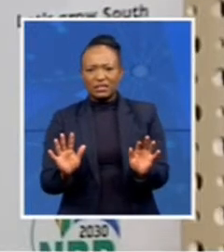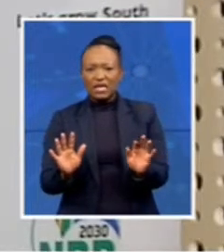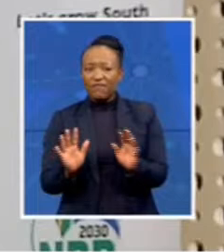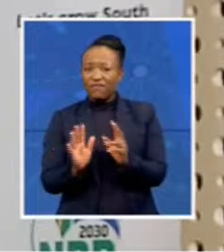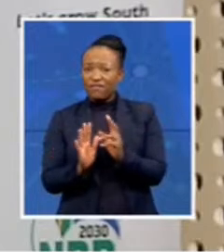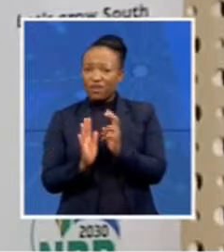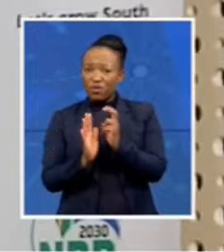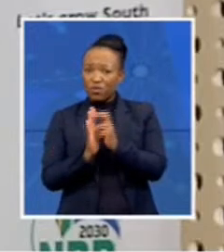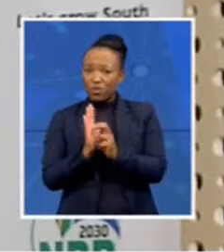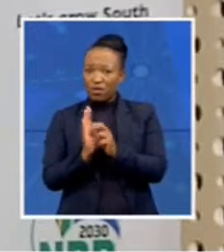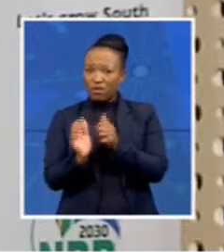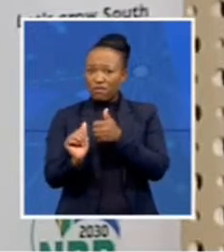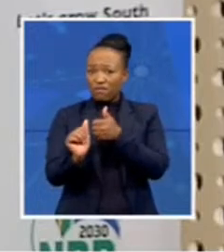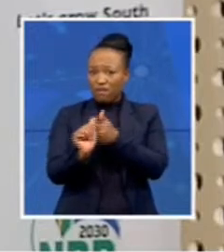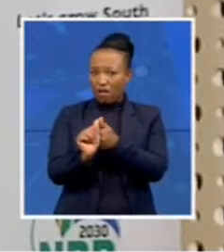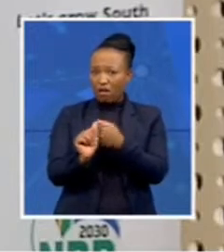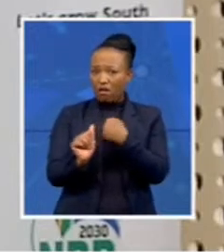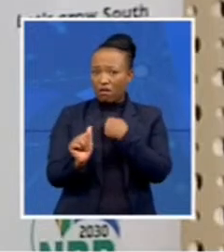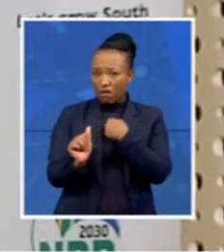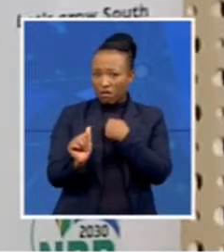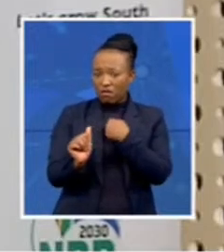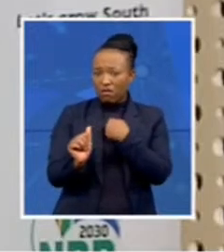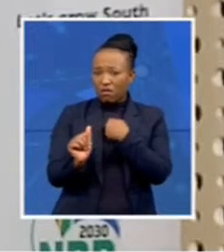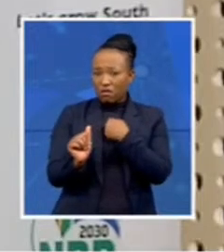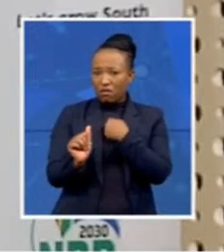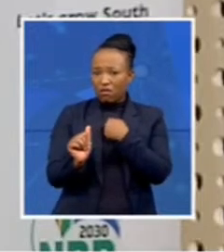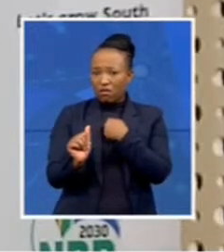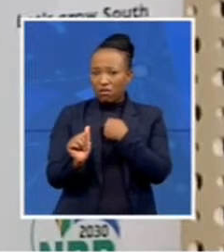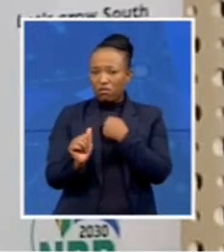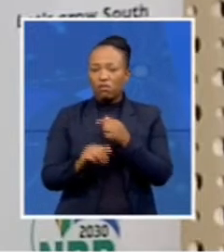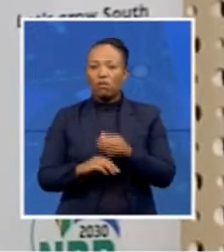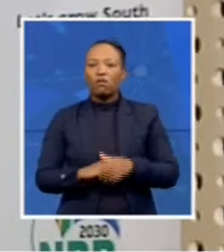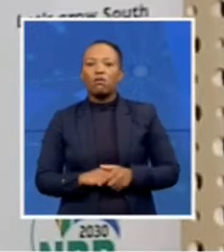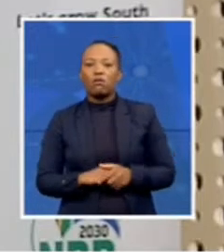you will be dealt with via penalties.